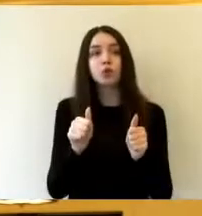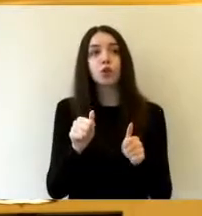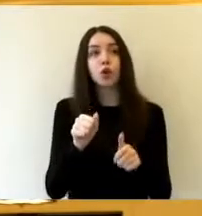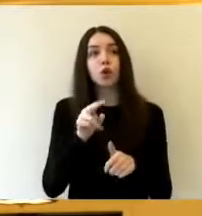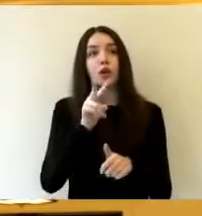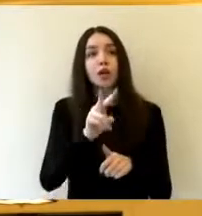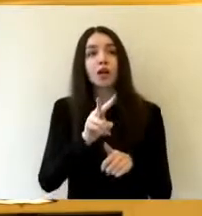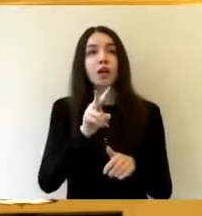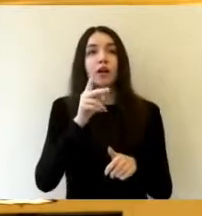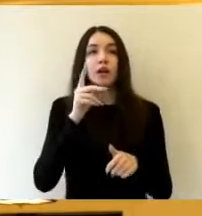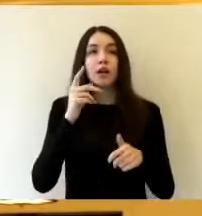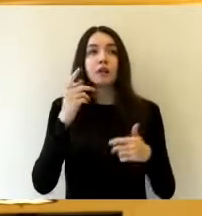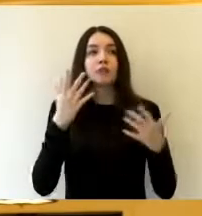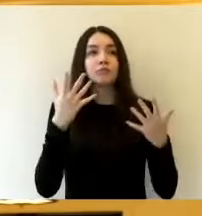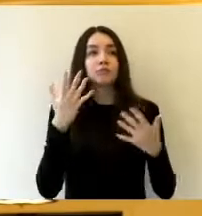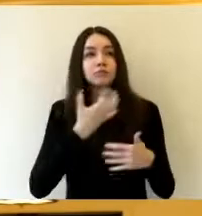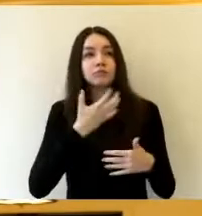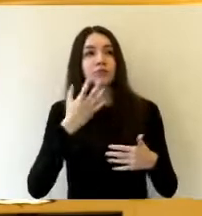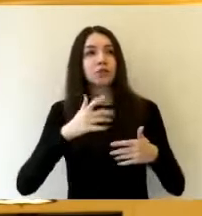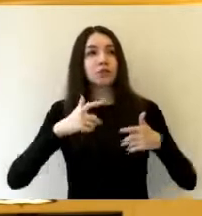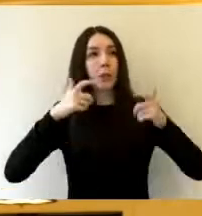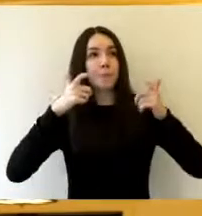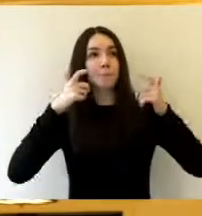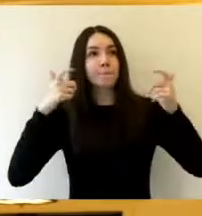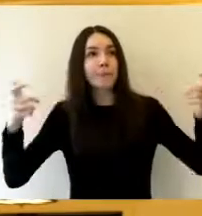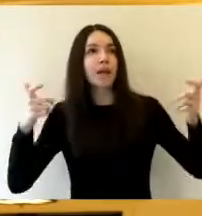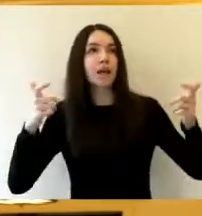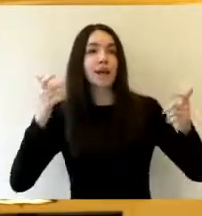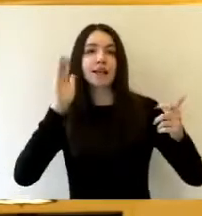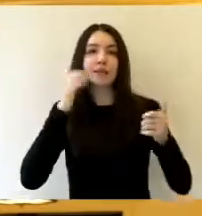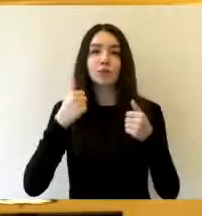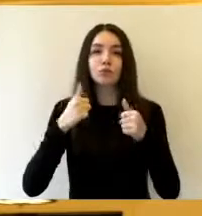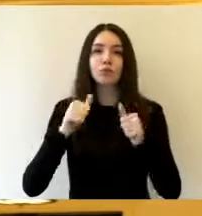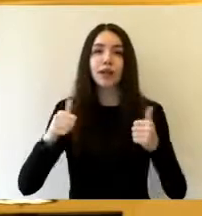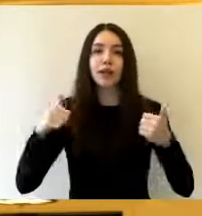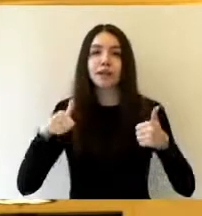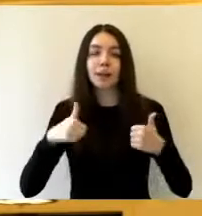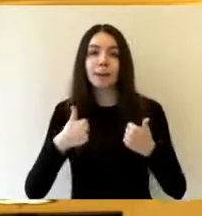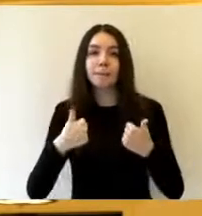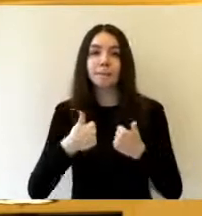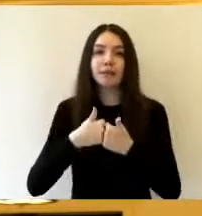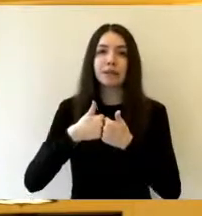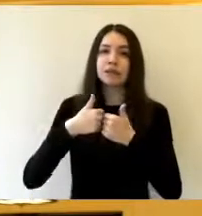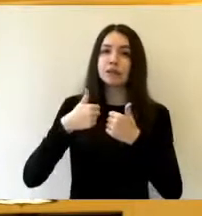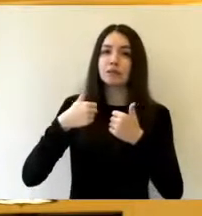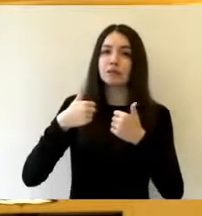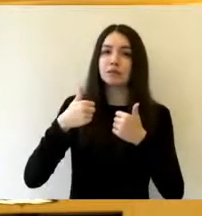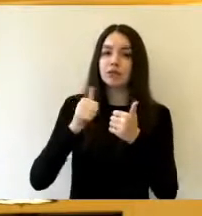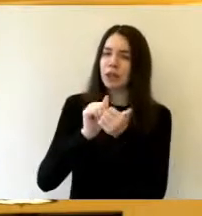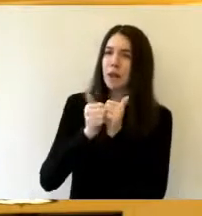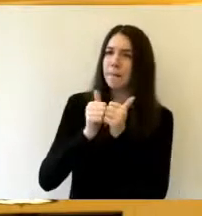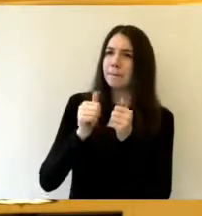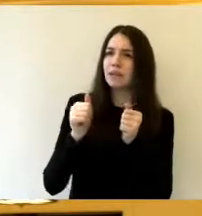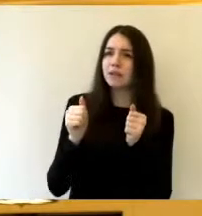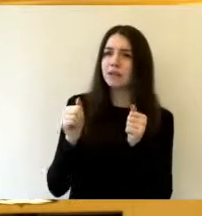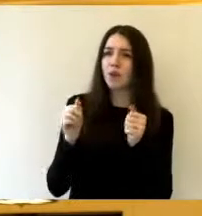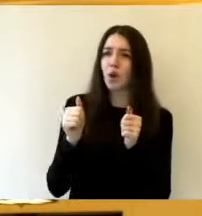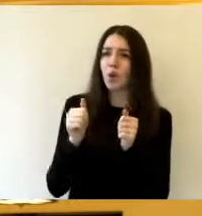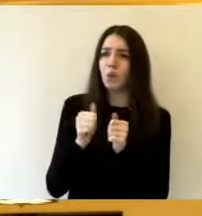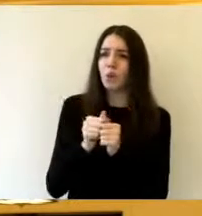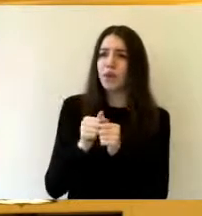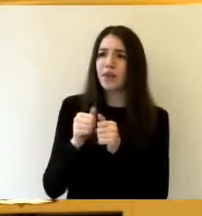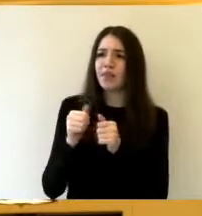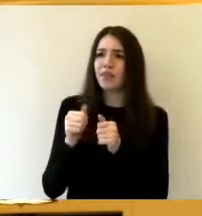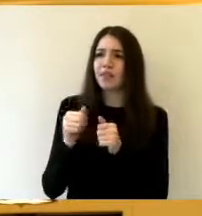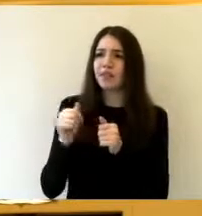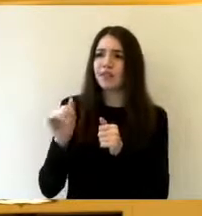so big, and it seemed as though it was attempting to compete with the grandeur, the monumental level of this horrific event with